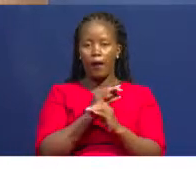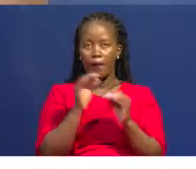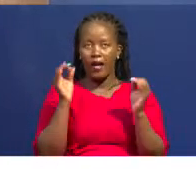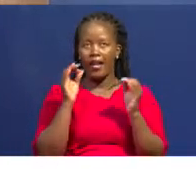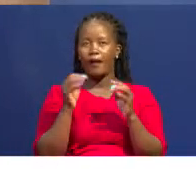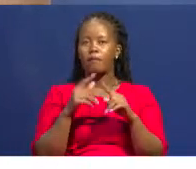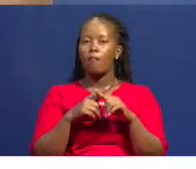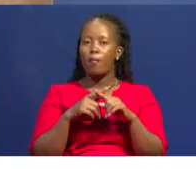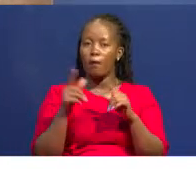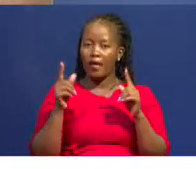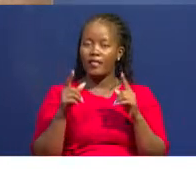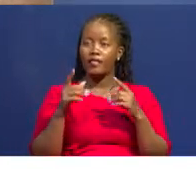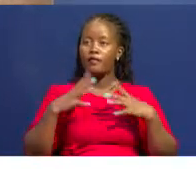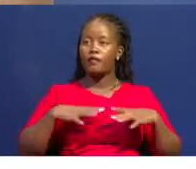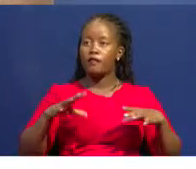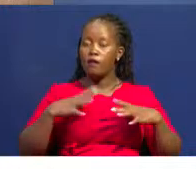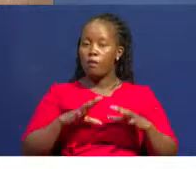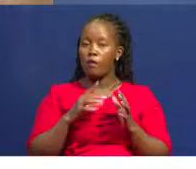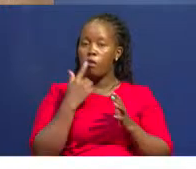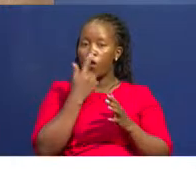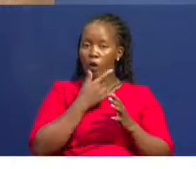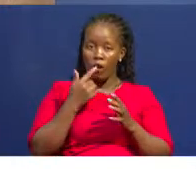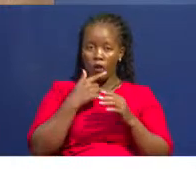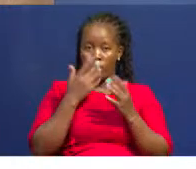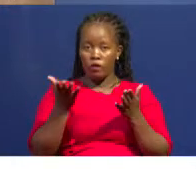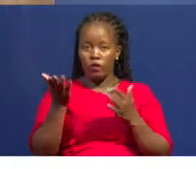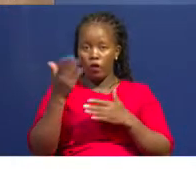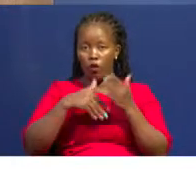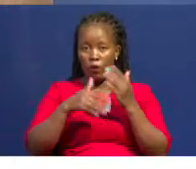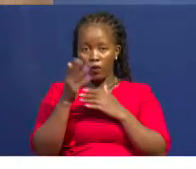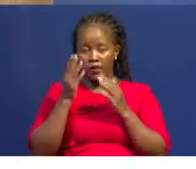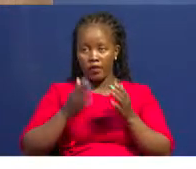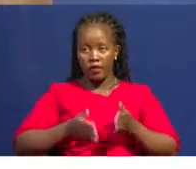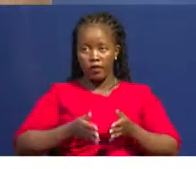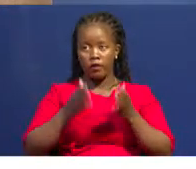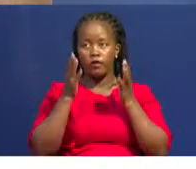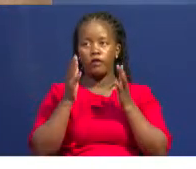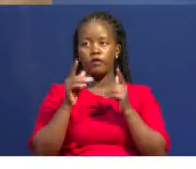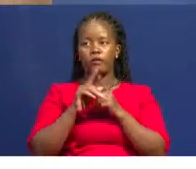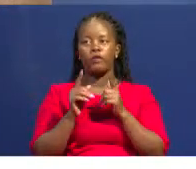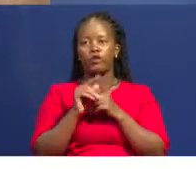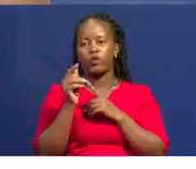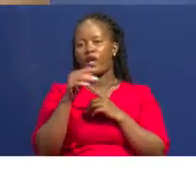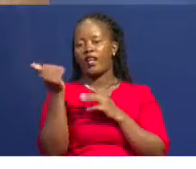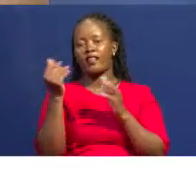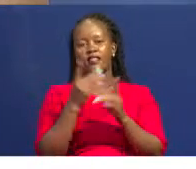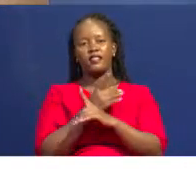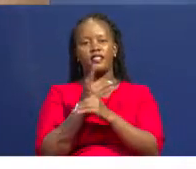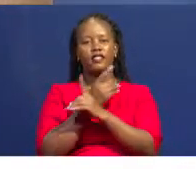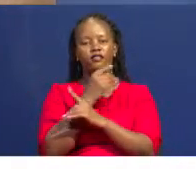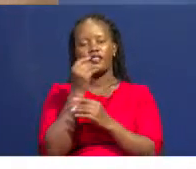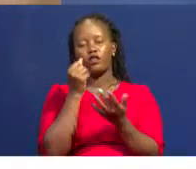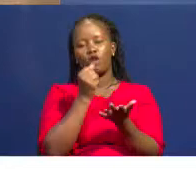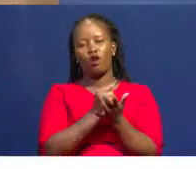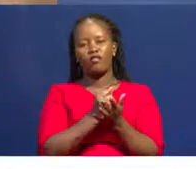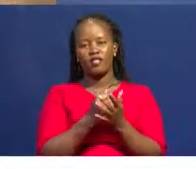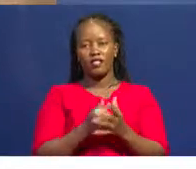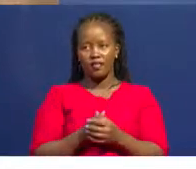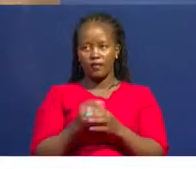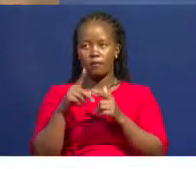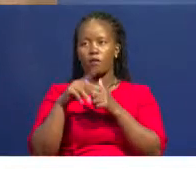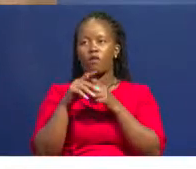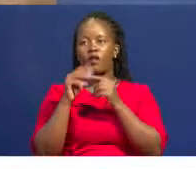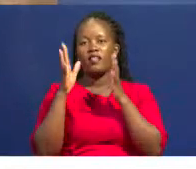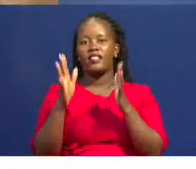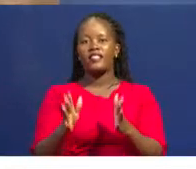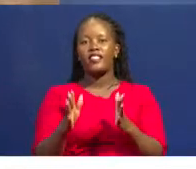who wrote those roads in the upper hill and whatever those offices. You said there are challenges the engineers and